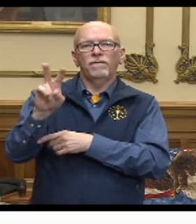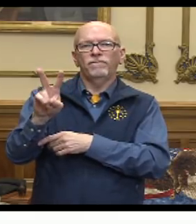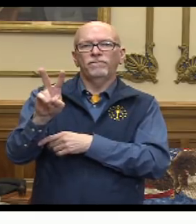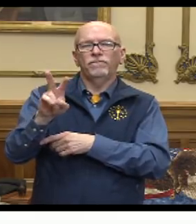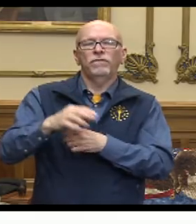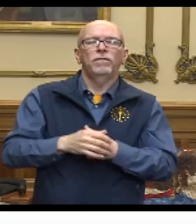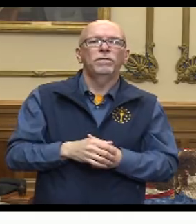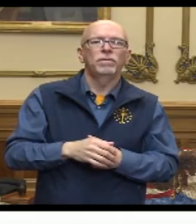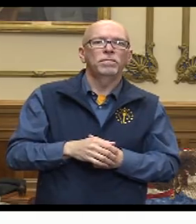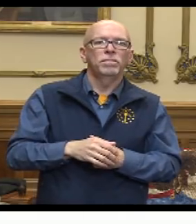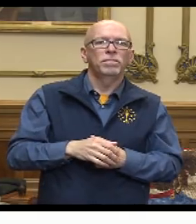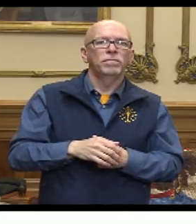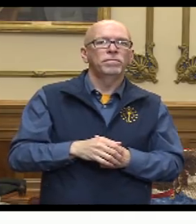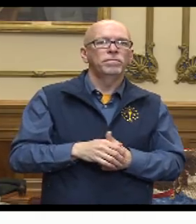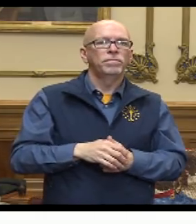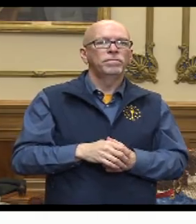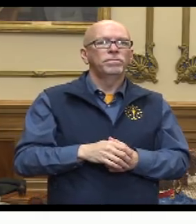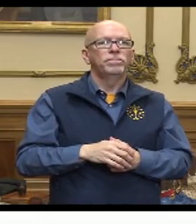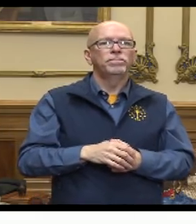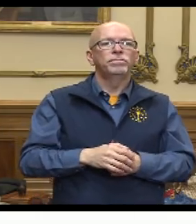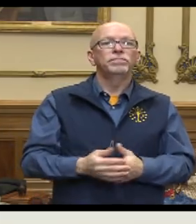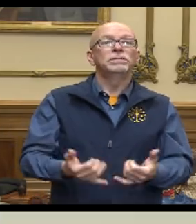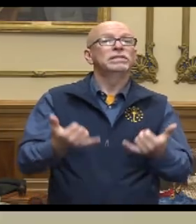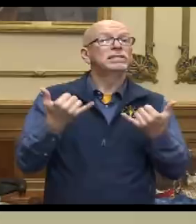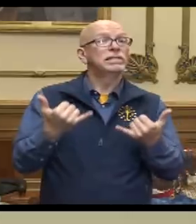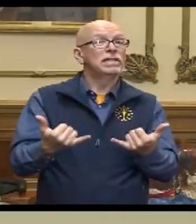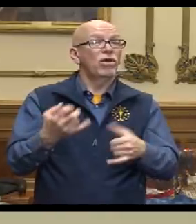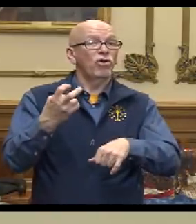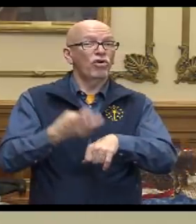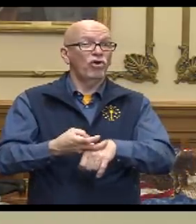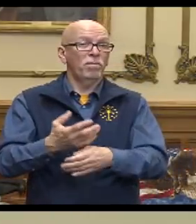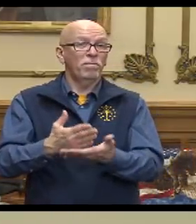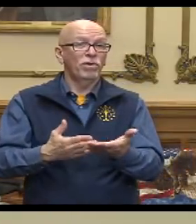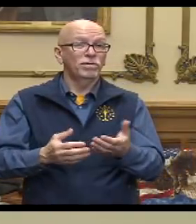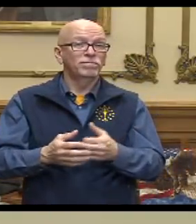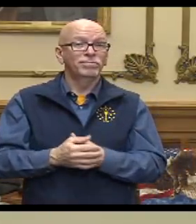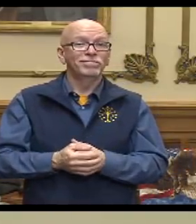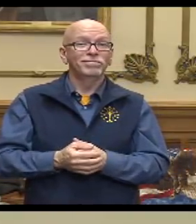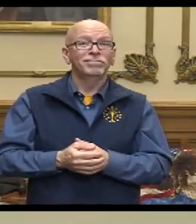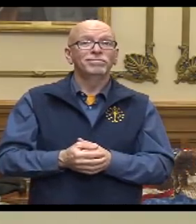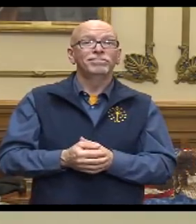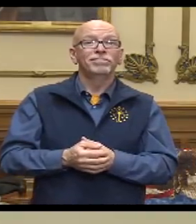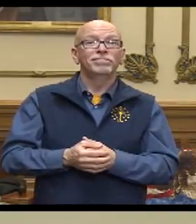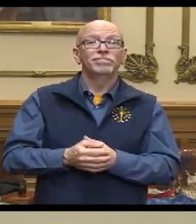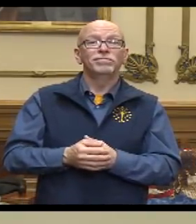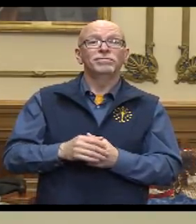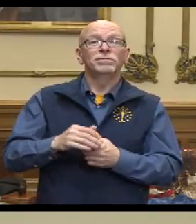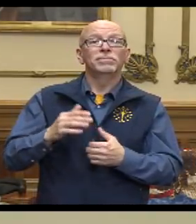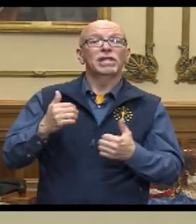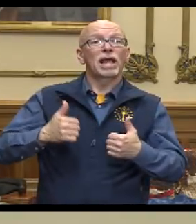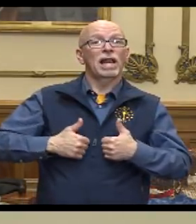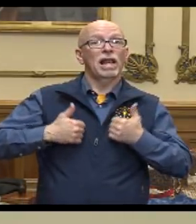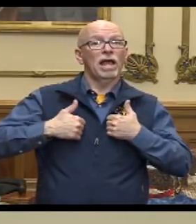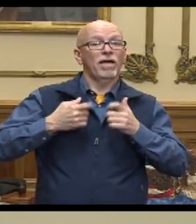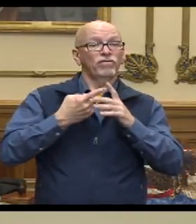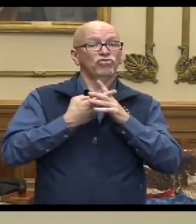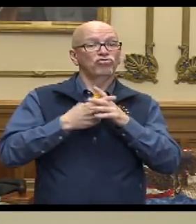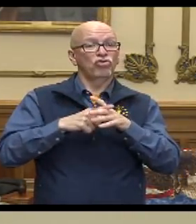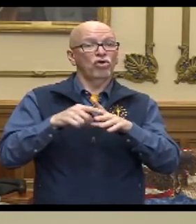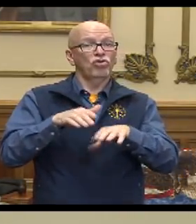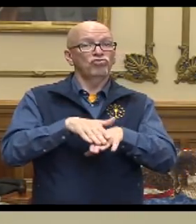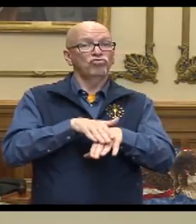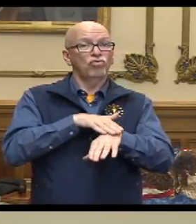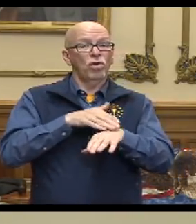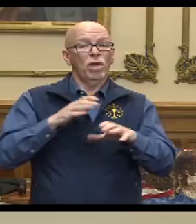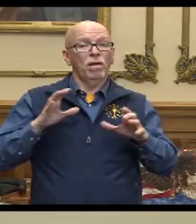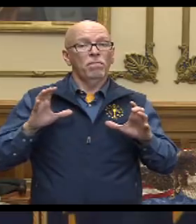backontrack.in.gov. Now comes the hard part. As life starts to slowly